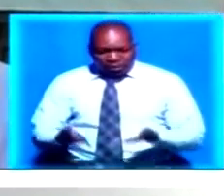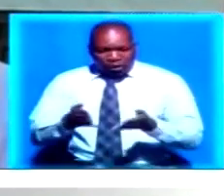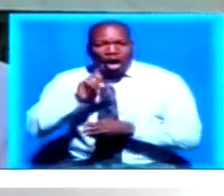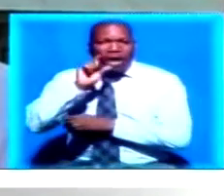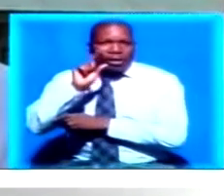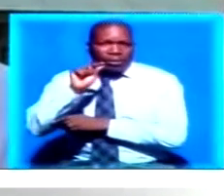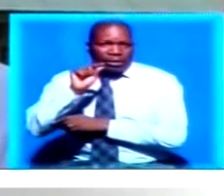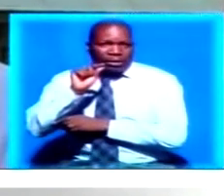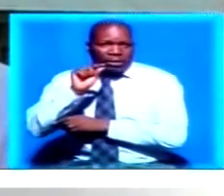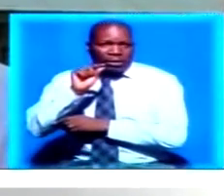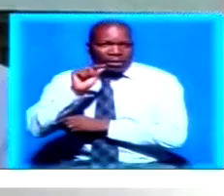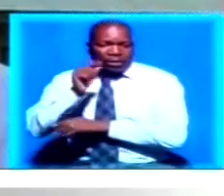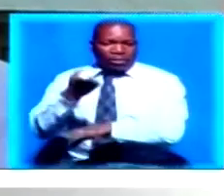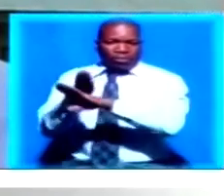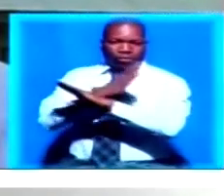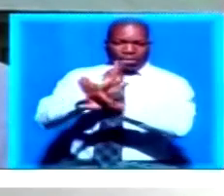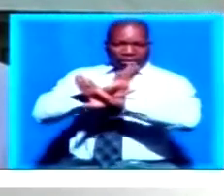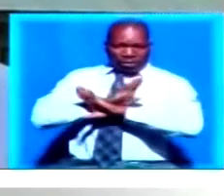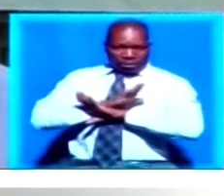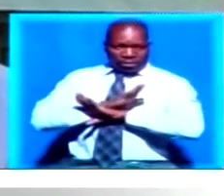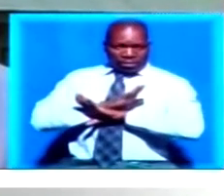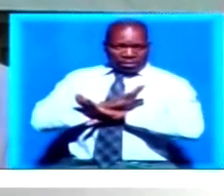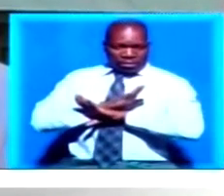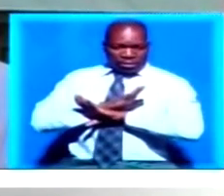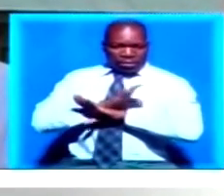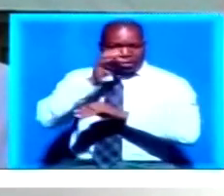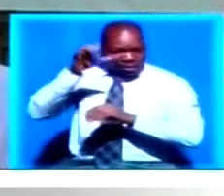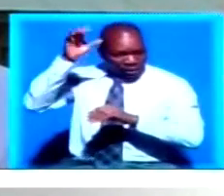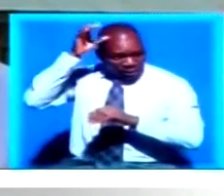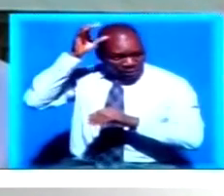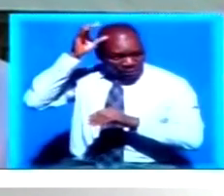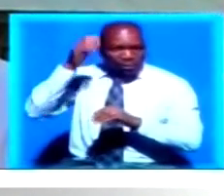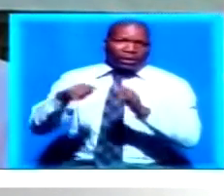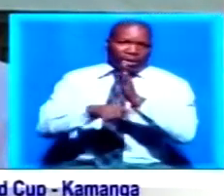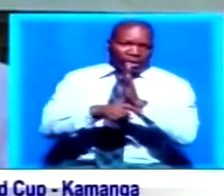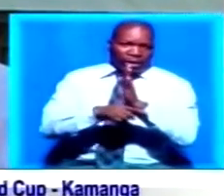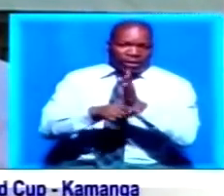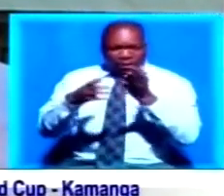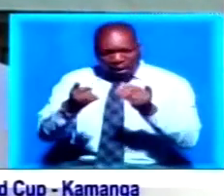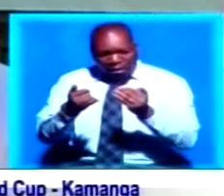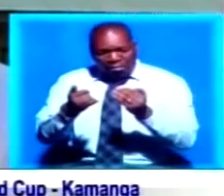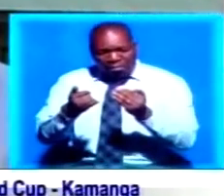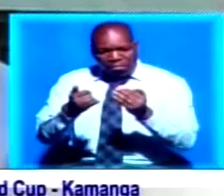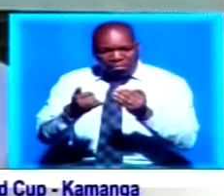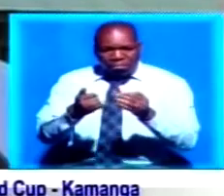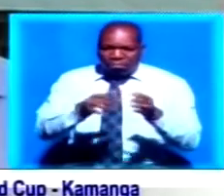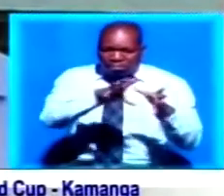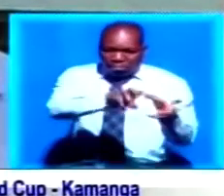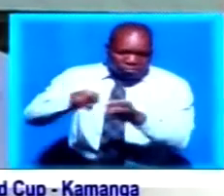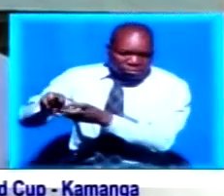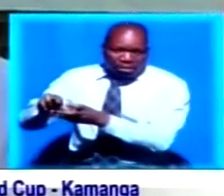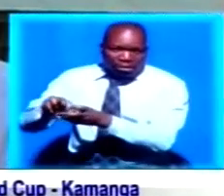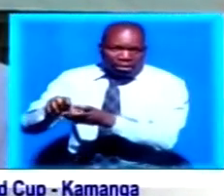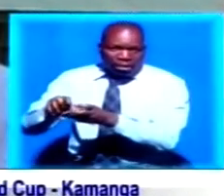used to be a capital city of Zambia. That was taken away from us. At one point also recently, it was the